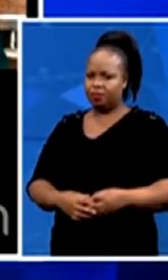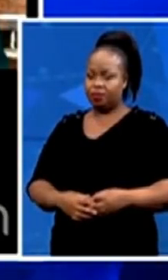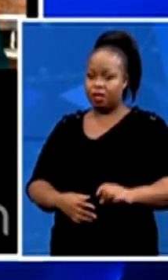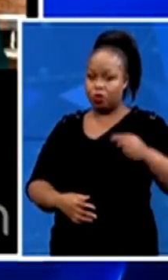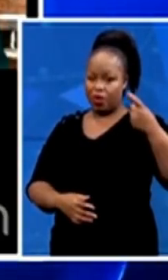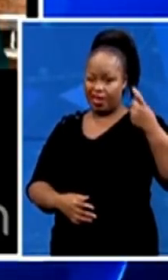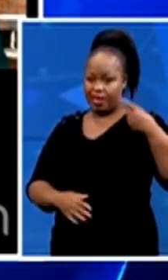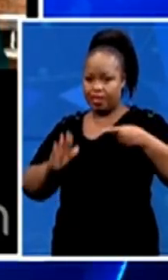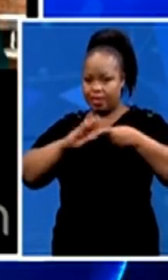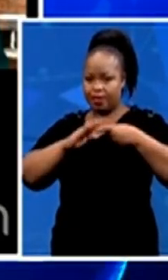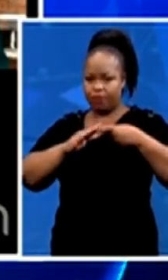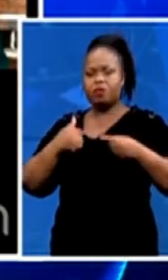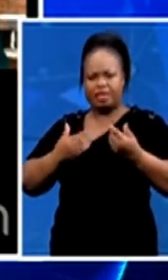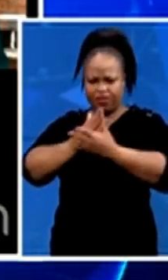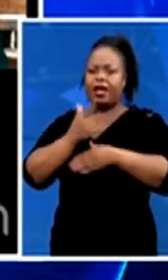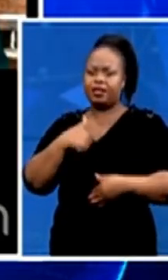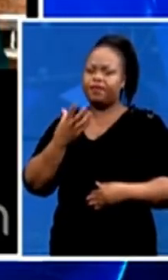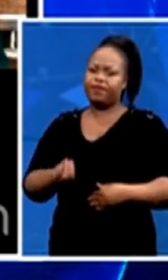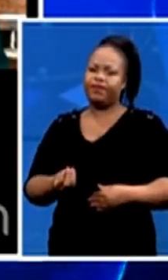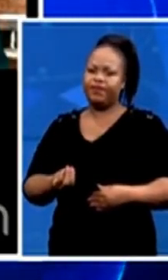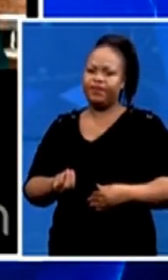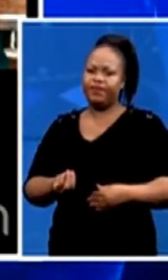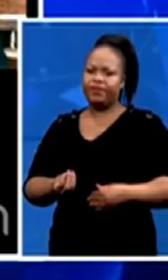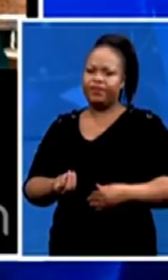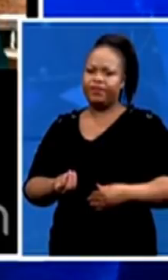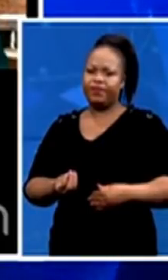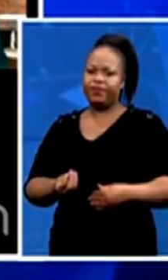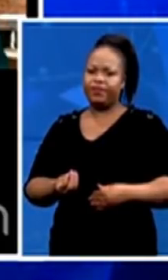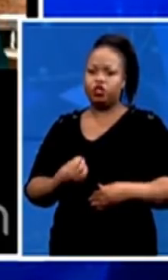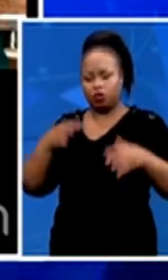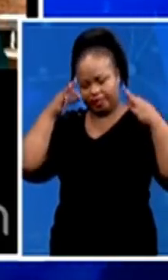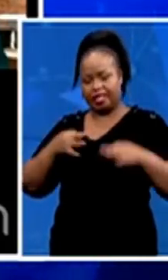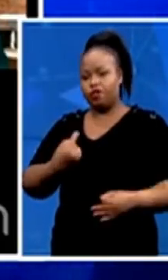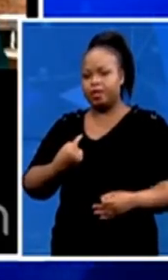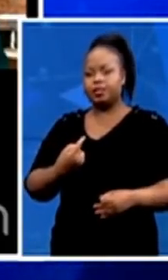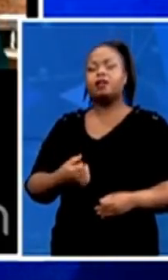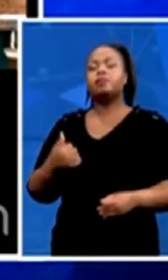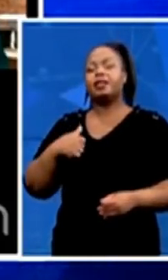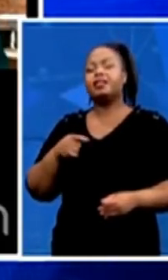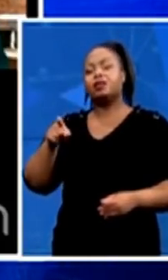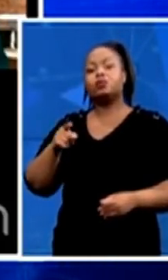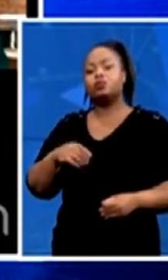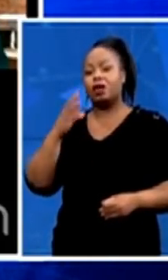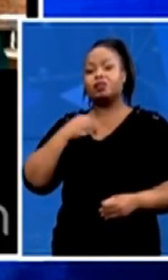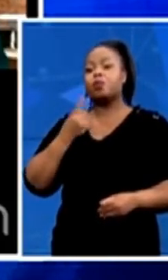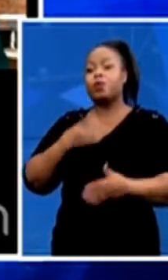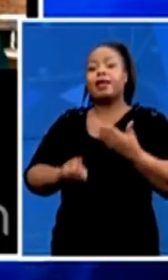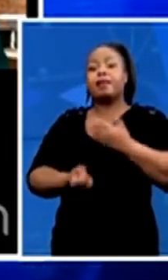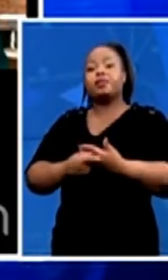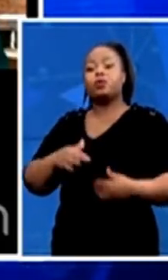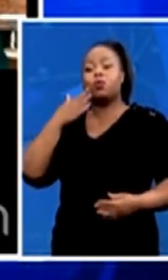right? Now, that's not the question. The question is what happens once the court then declares